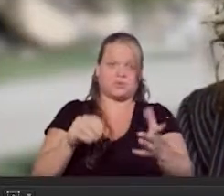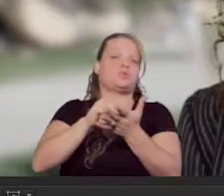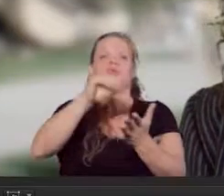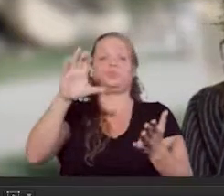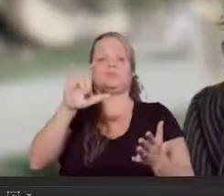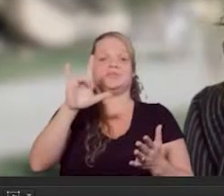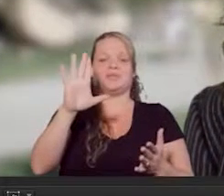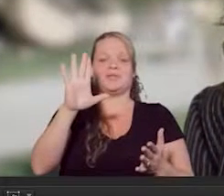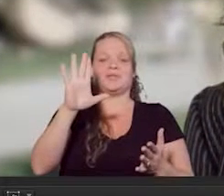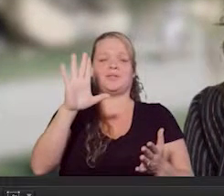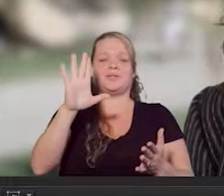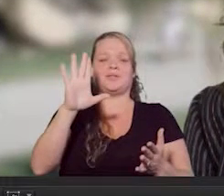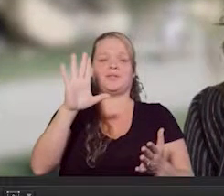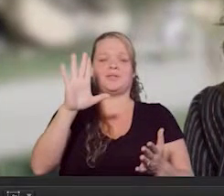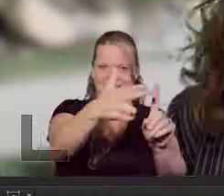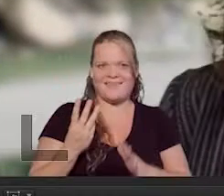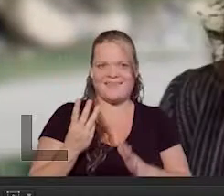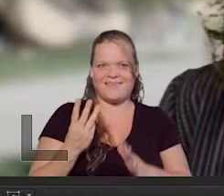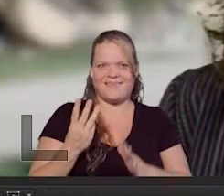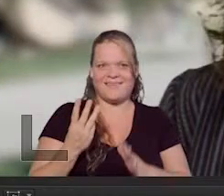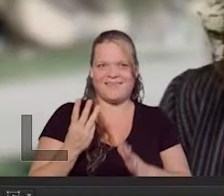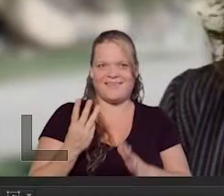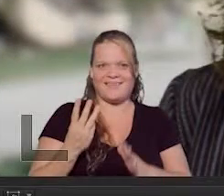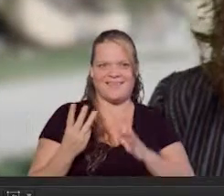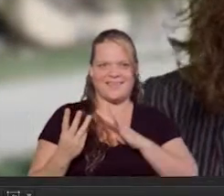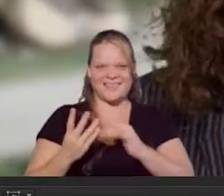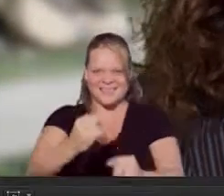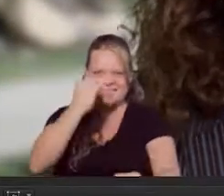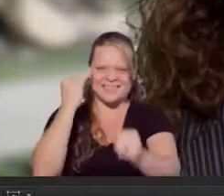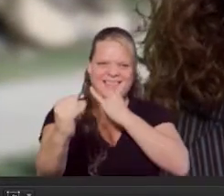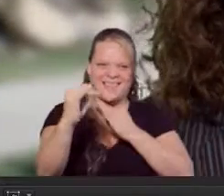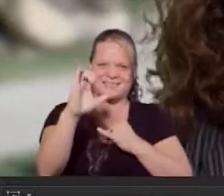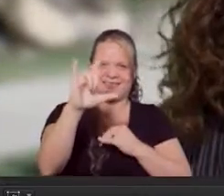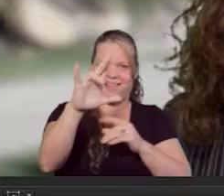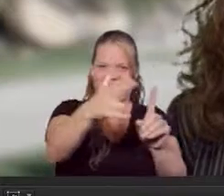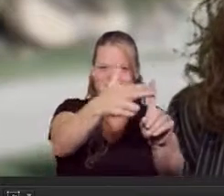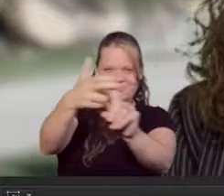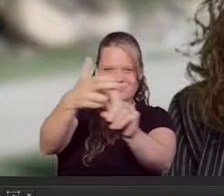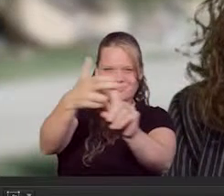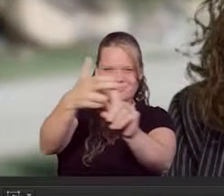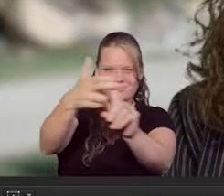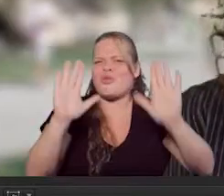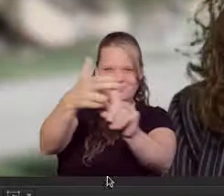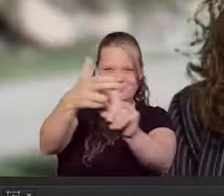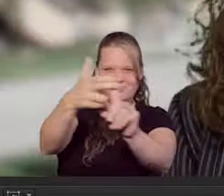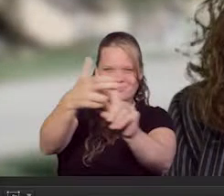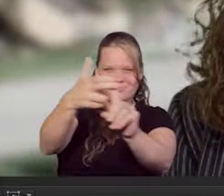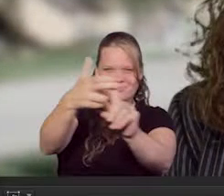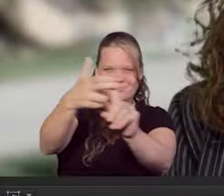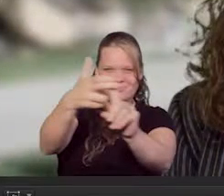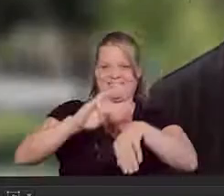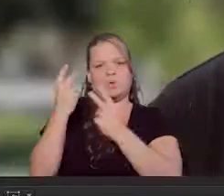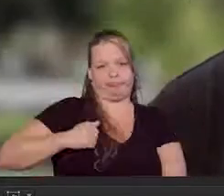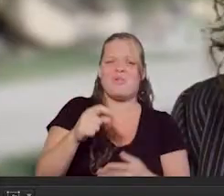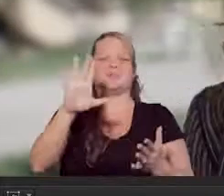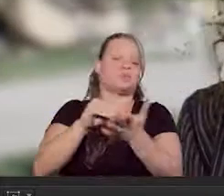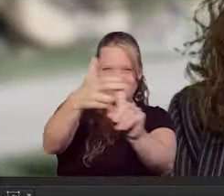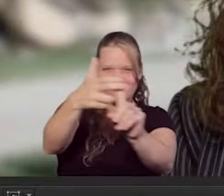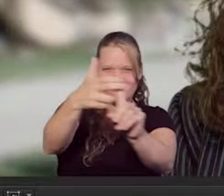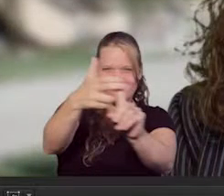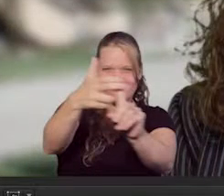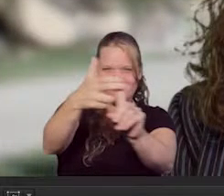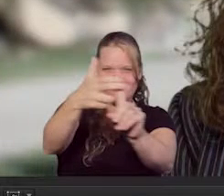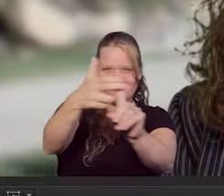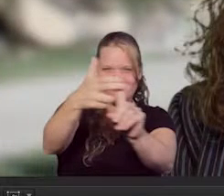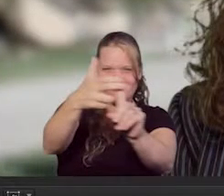rush of the semester. Club rush. All right, folks, on Wednesday. All right, so I'm going to scooch her over too